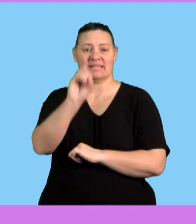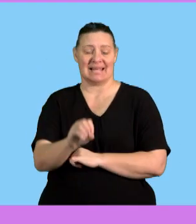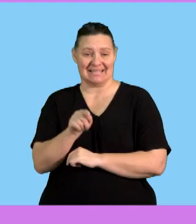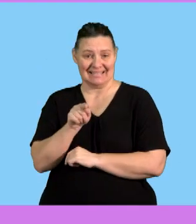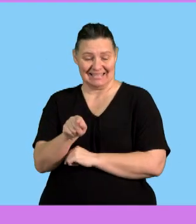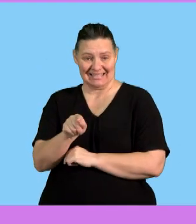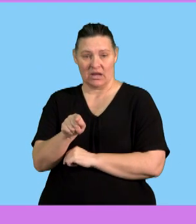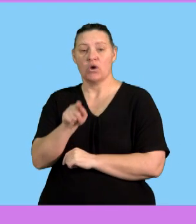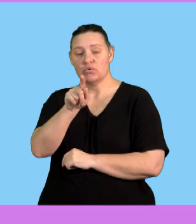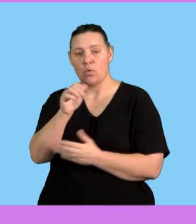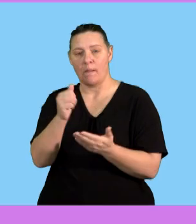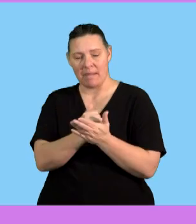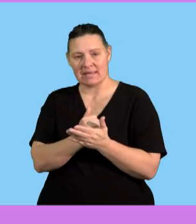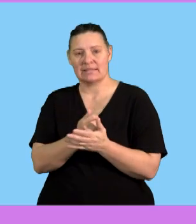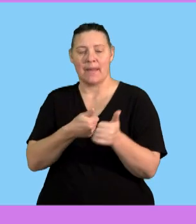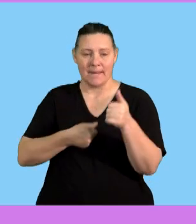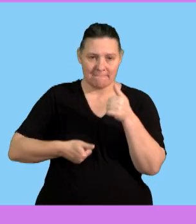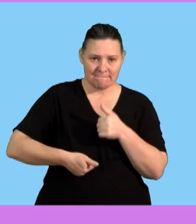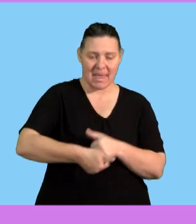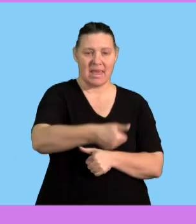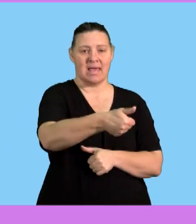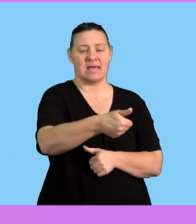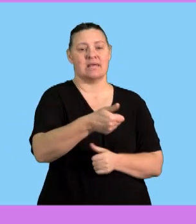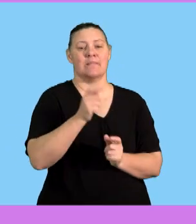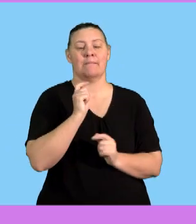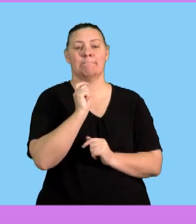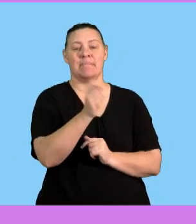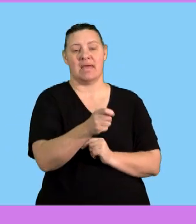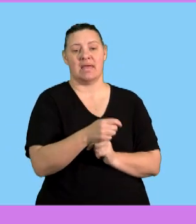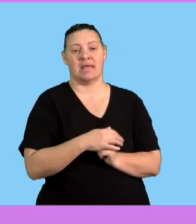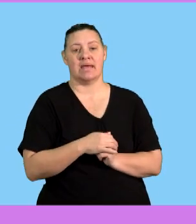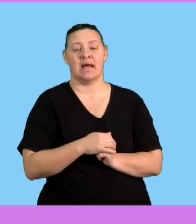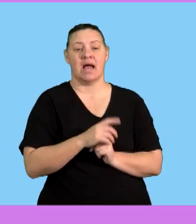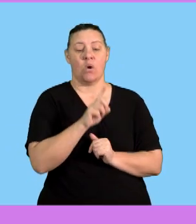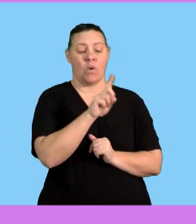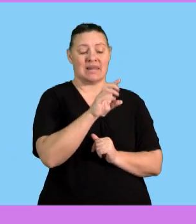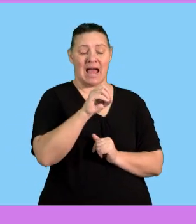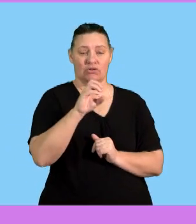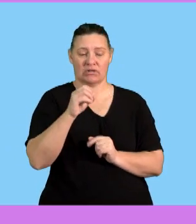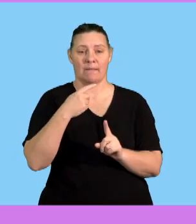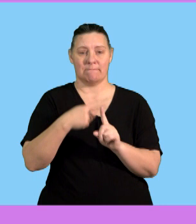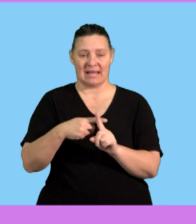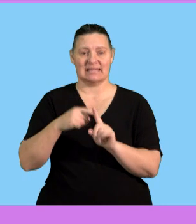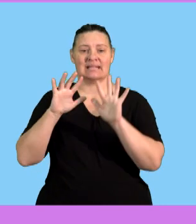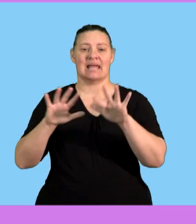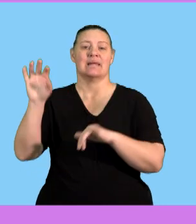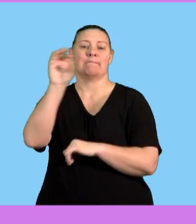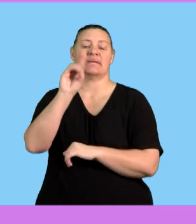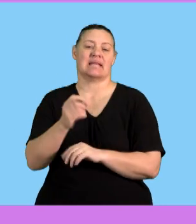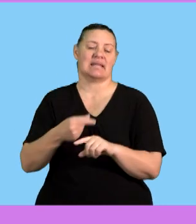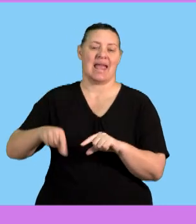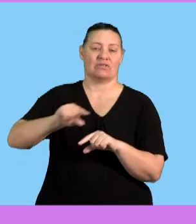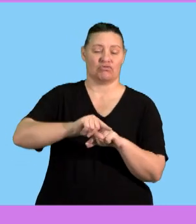you interest of 10% of the borrowed amount, you will pay